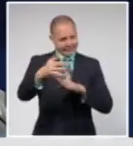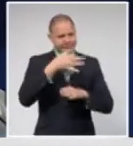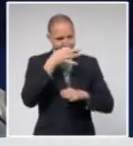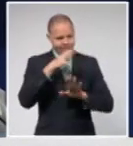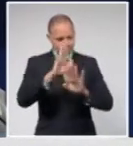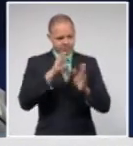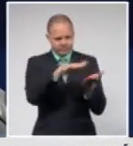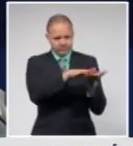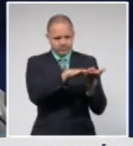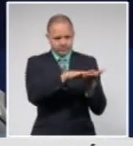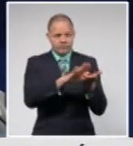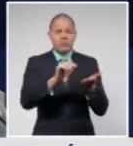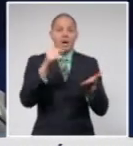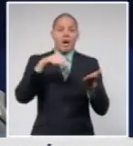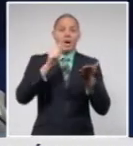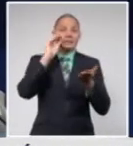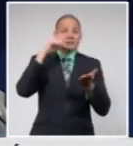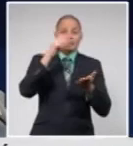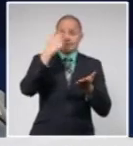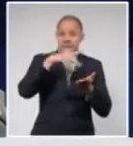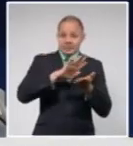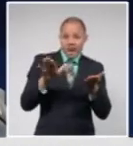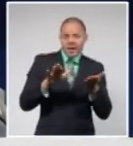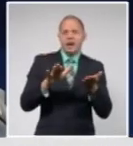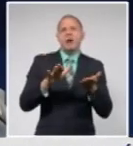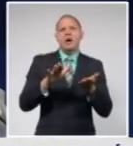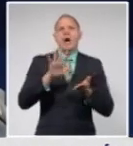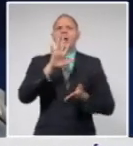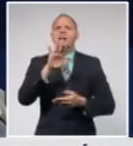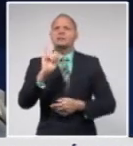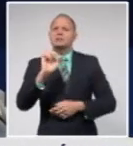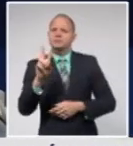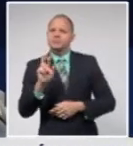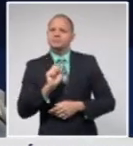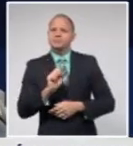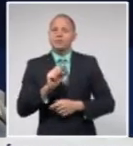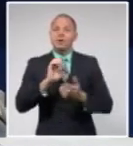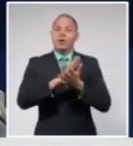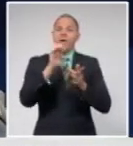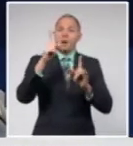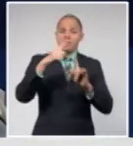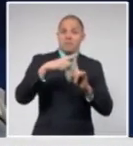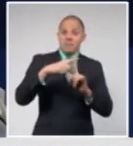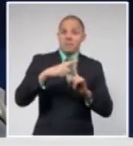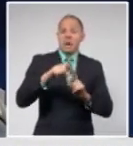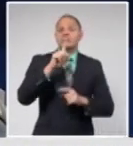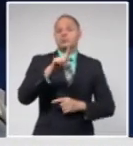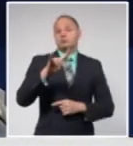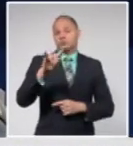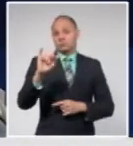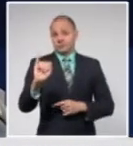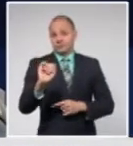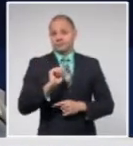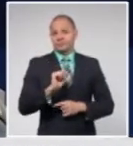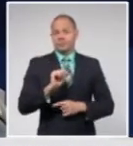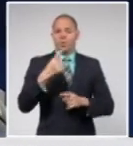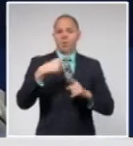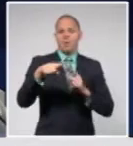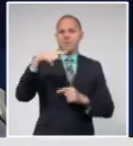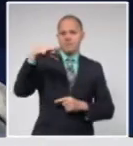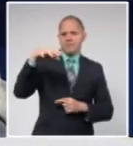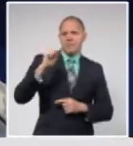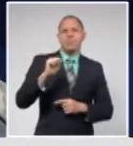group. We could say that most of them have been in isolation units already, as indicates the proceedings when a case is